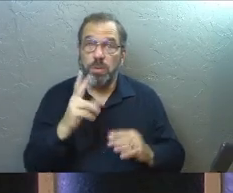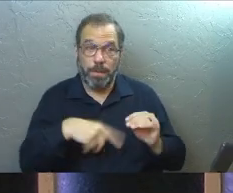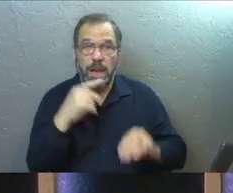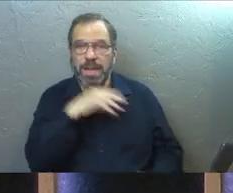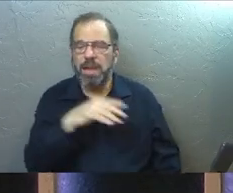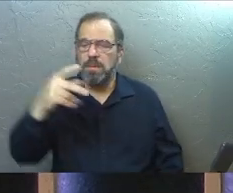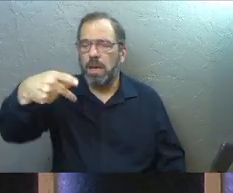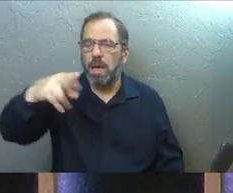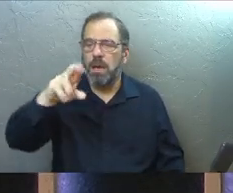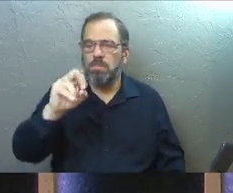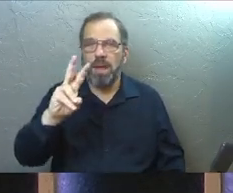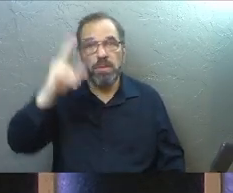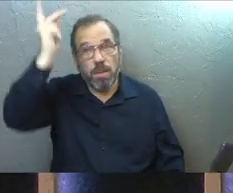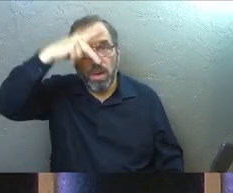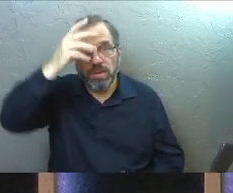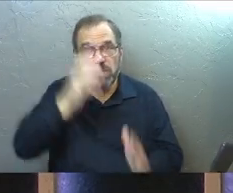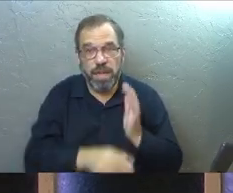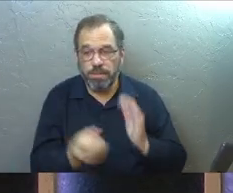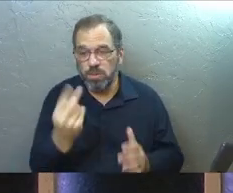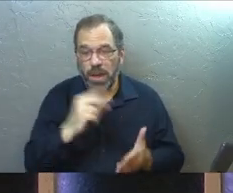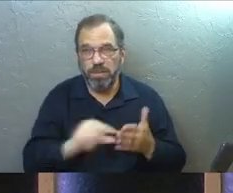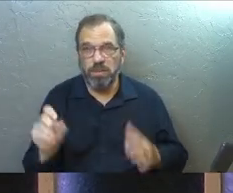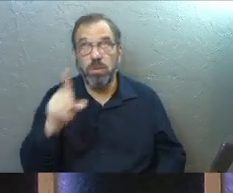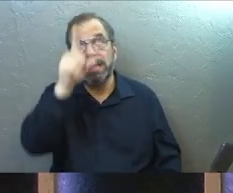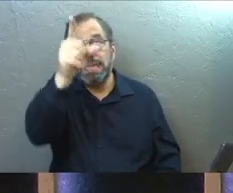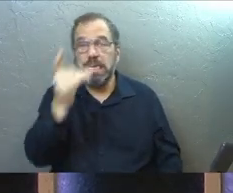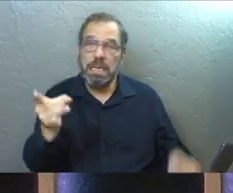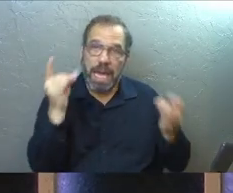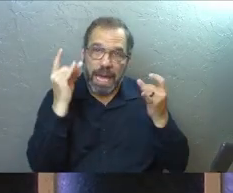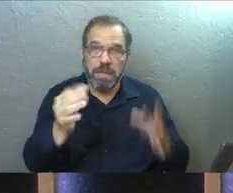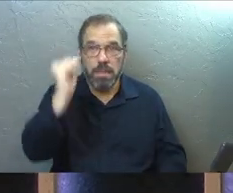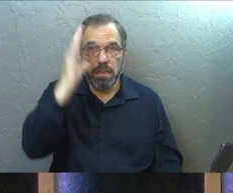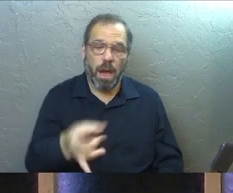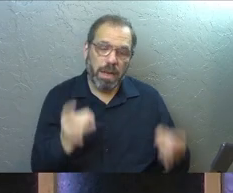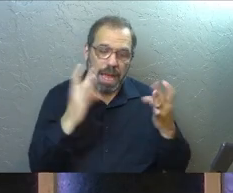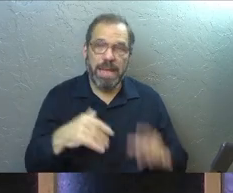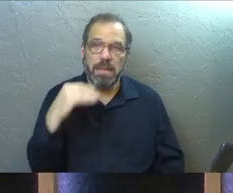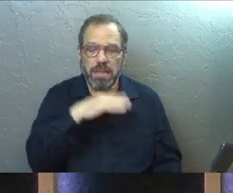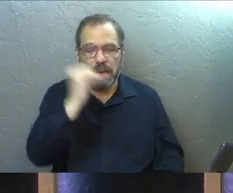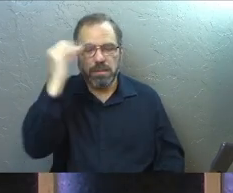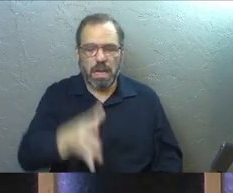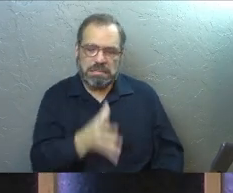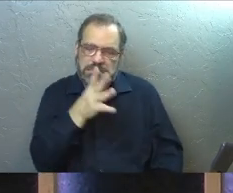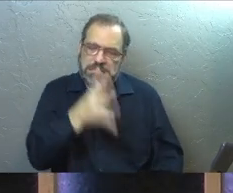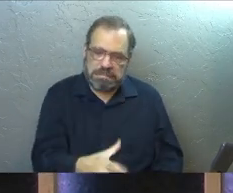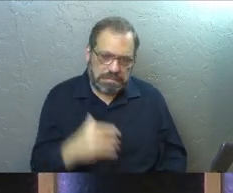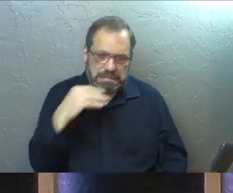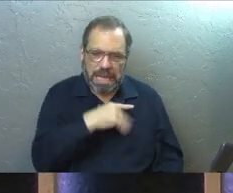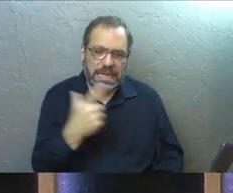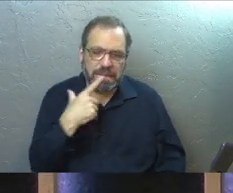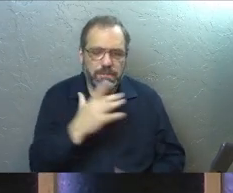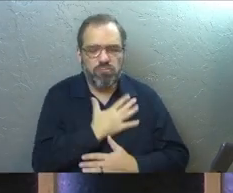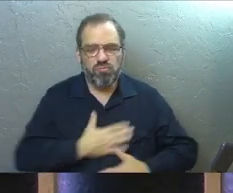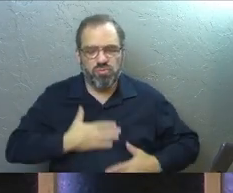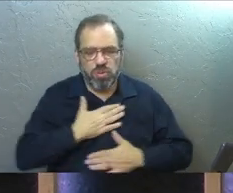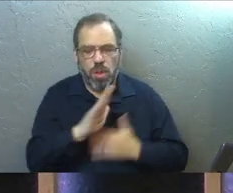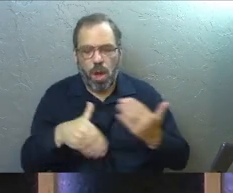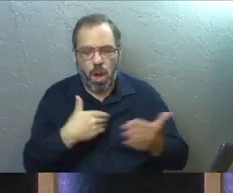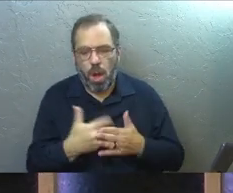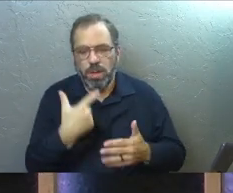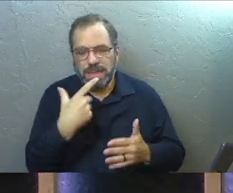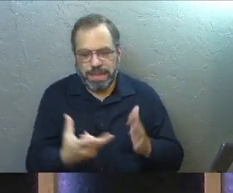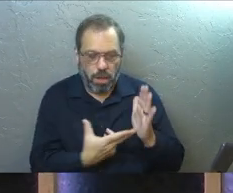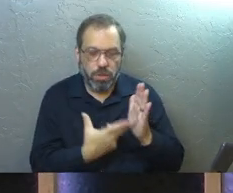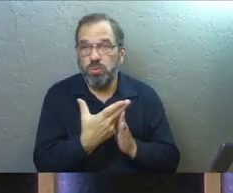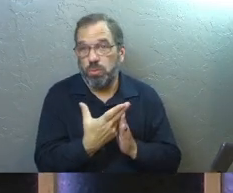lies. Proverbs 12:22, God hates lies. The Lord detests lying lips, but he delights in those who